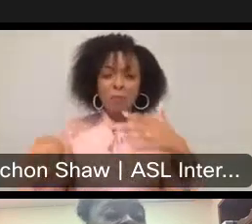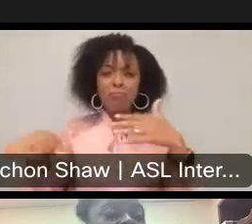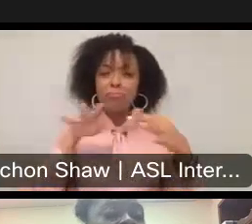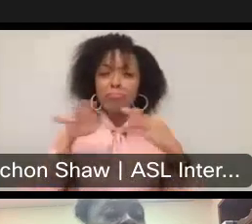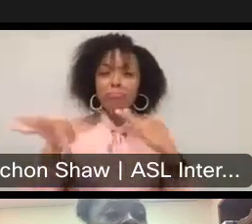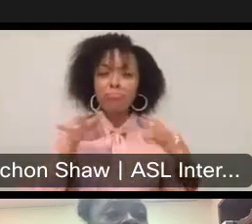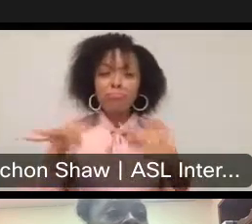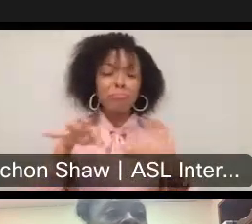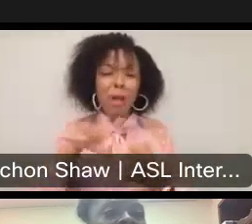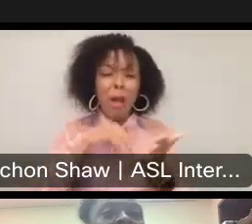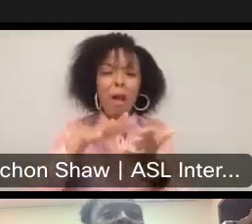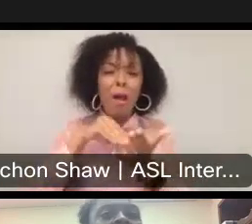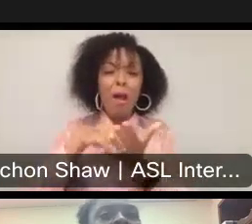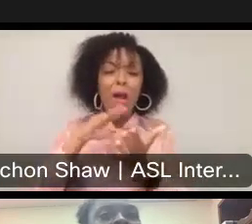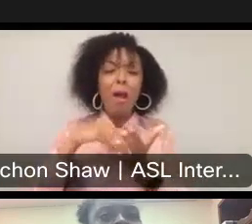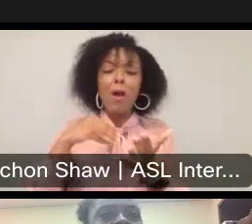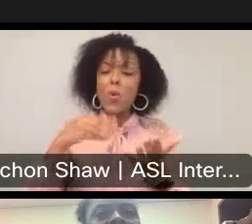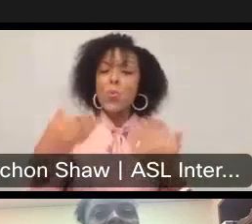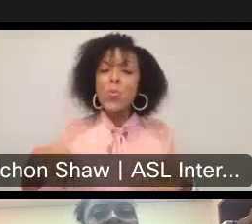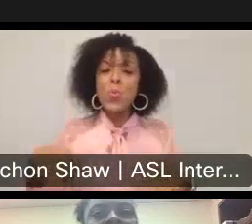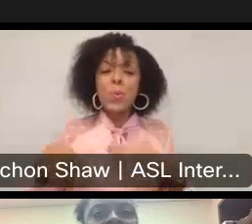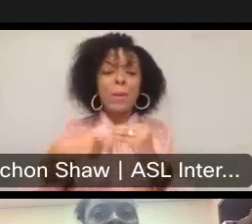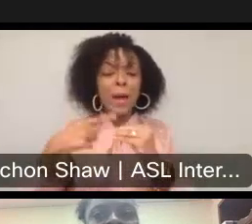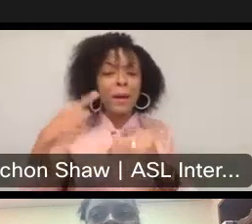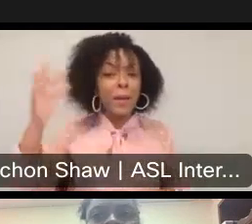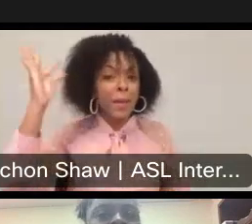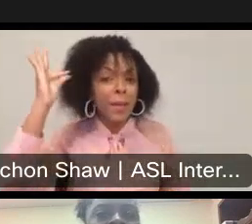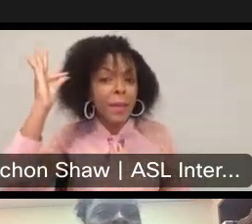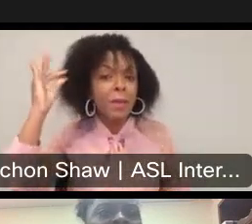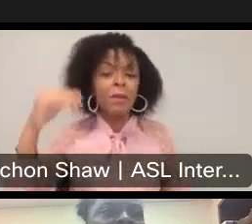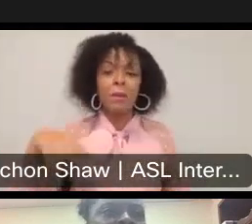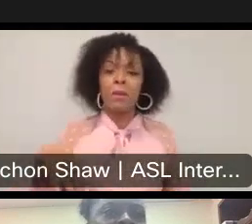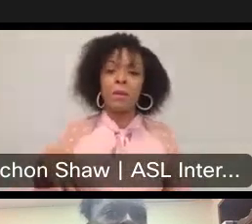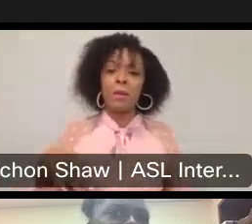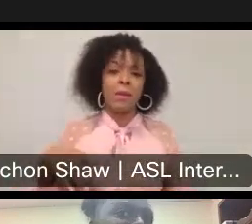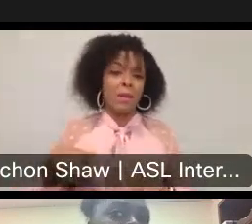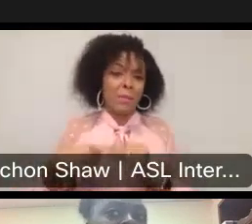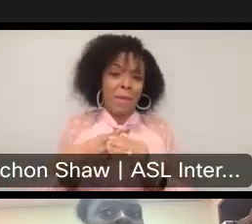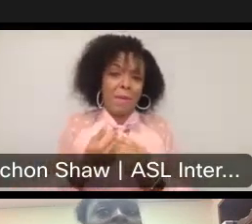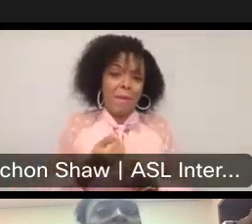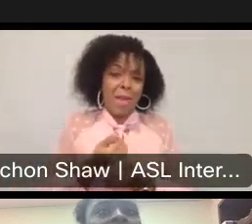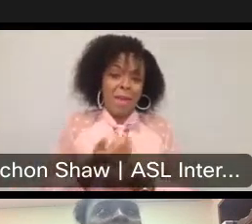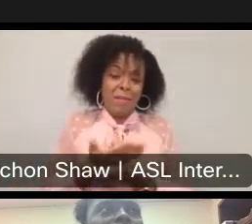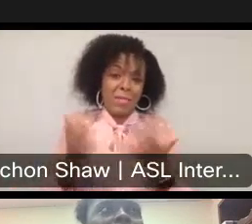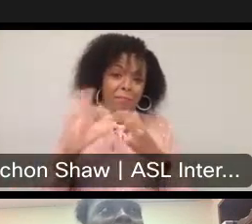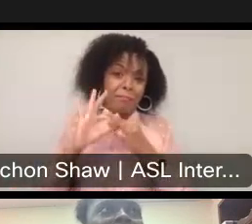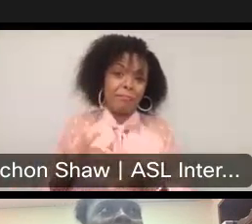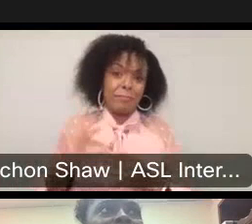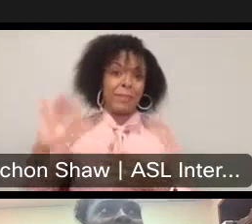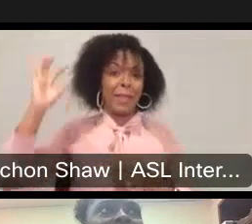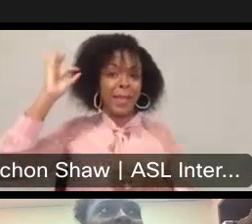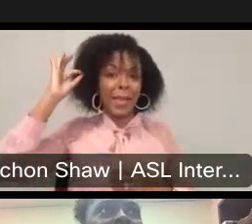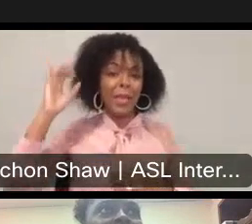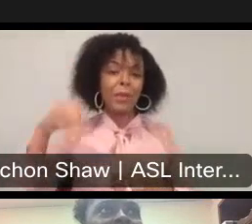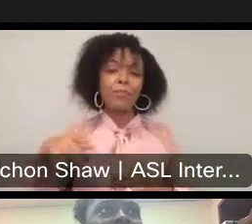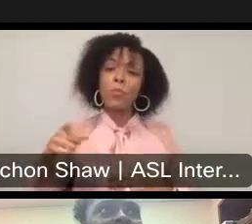educational as far as hair and everything that deals with it. And you were making some